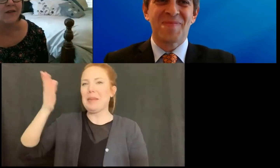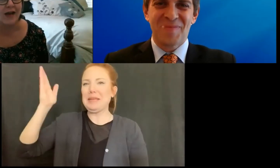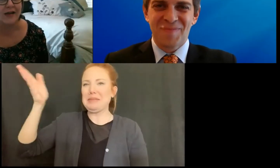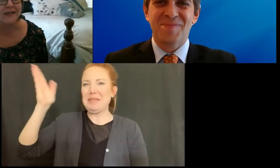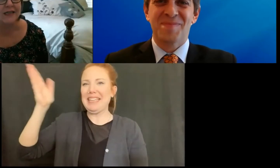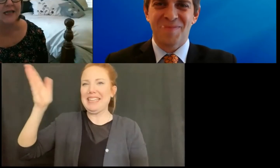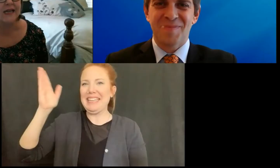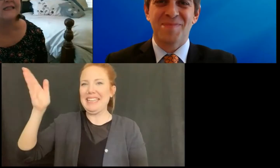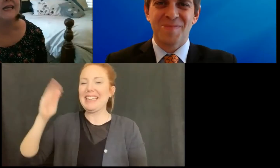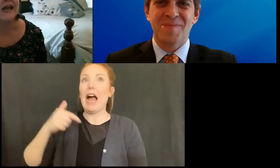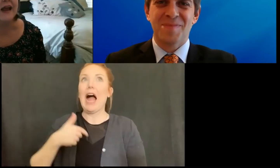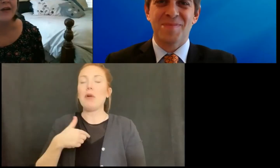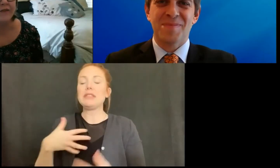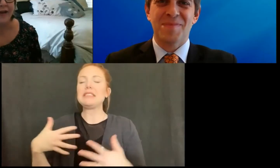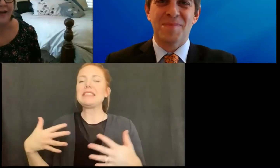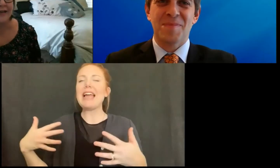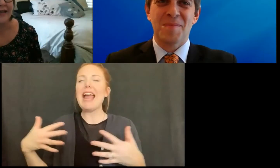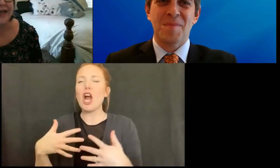Terrified.